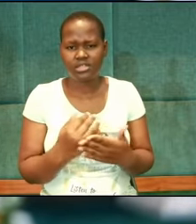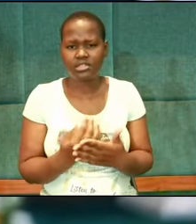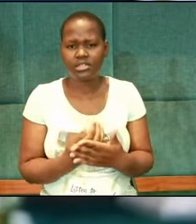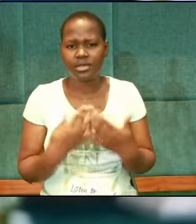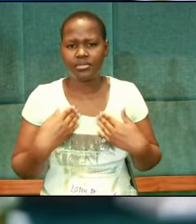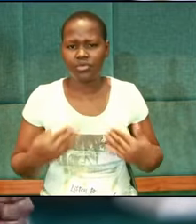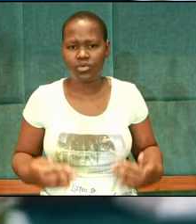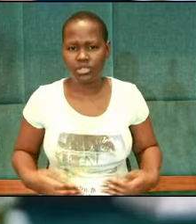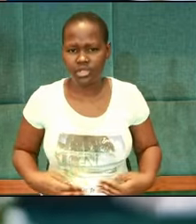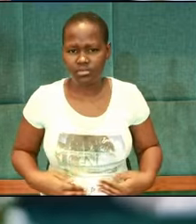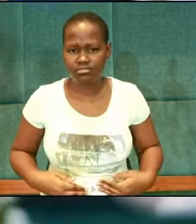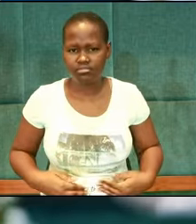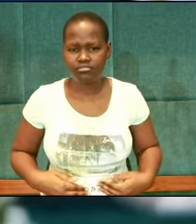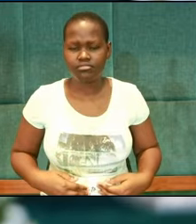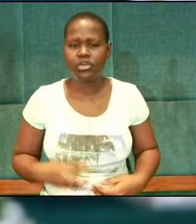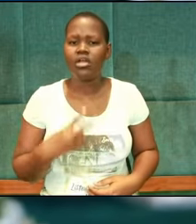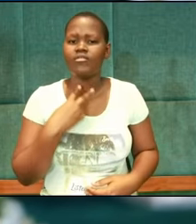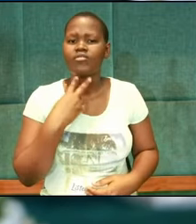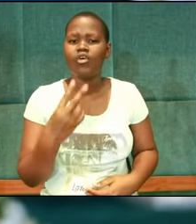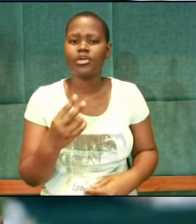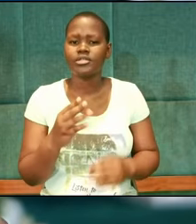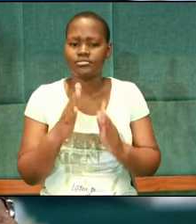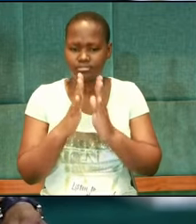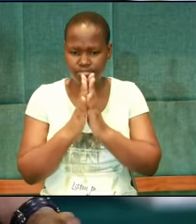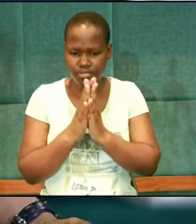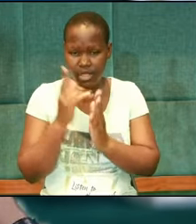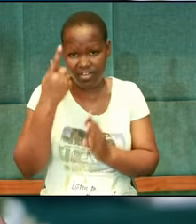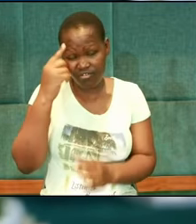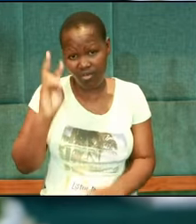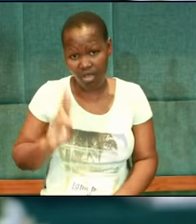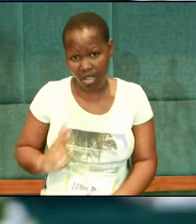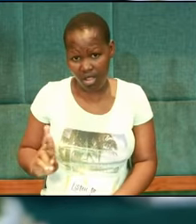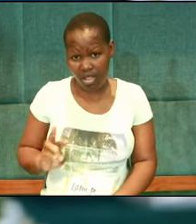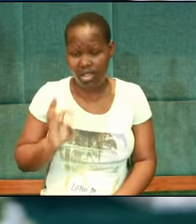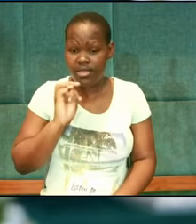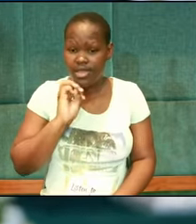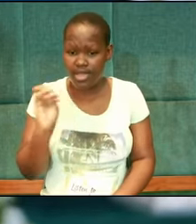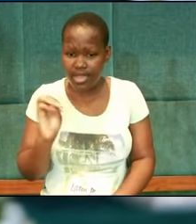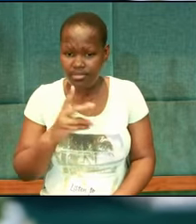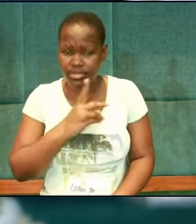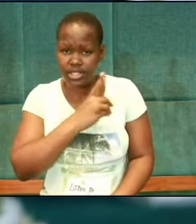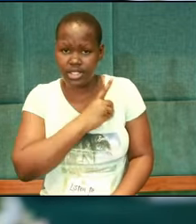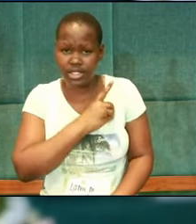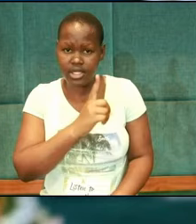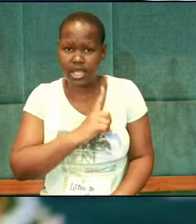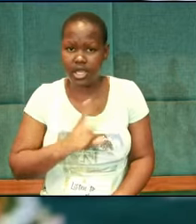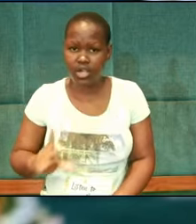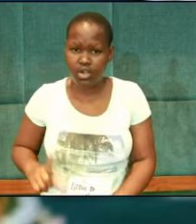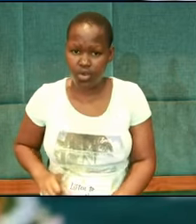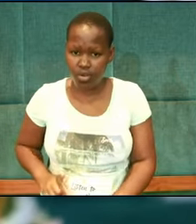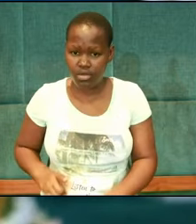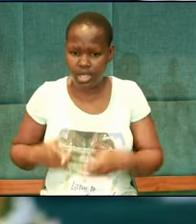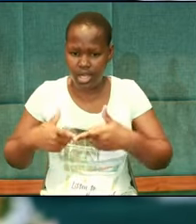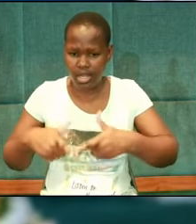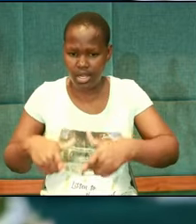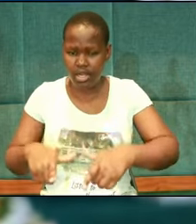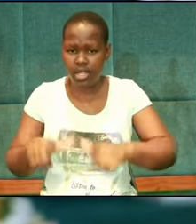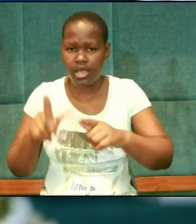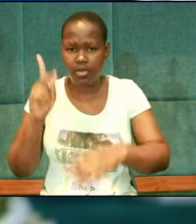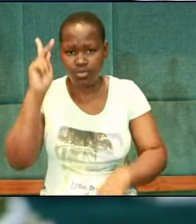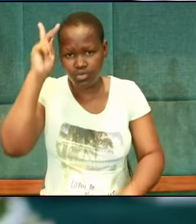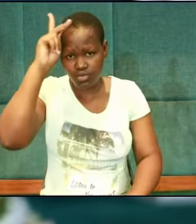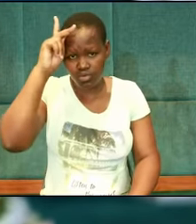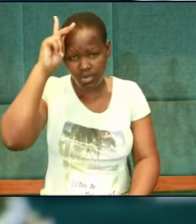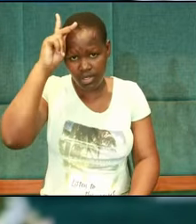1 minute. Pray for her. Pray for him. That, dear Lord, let the thirst for knowledge, the thirst